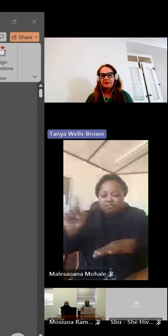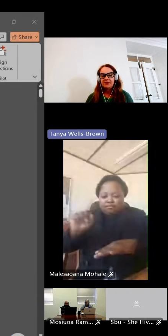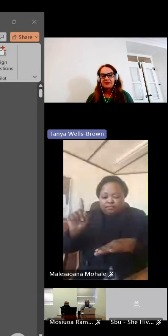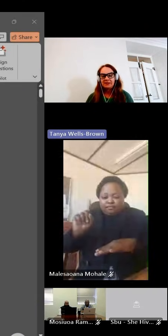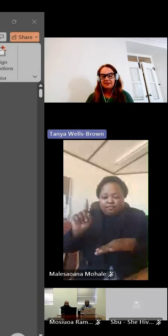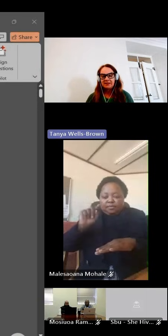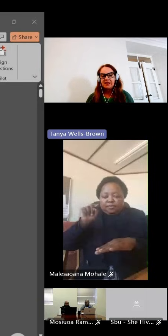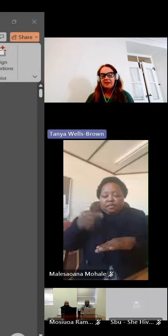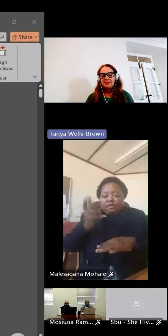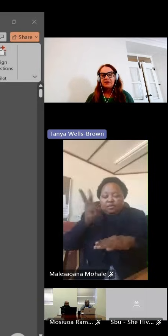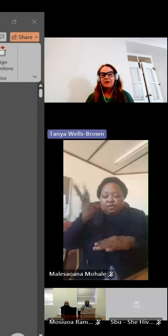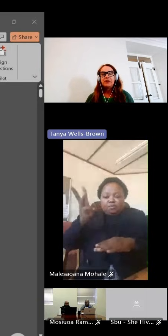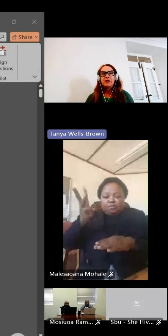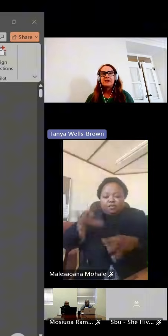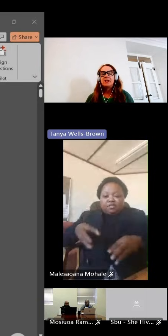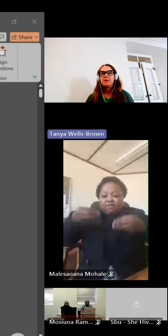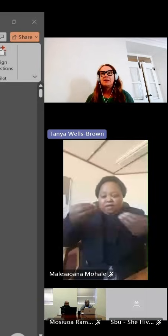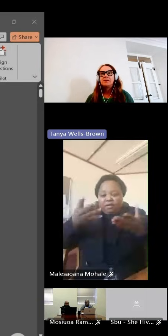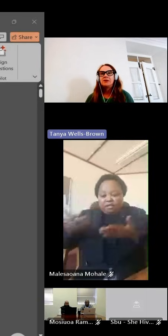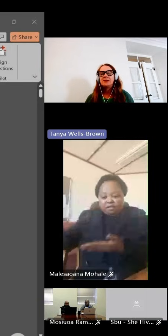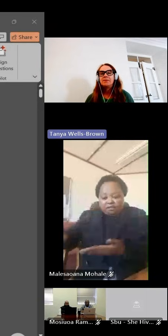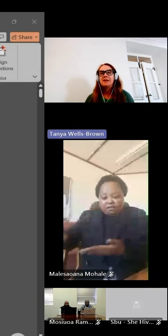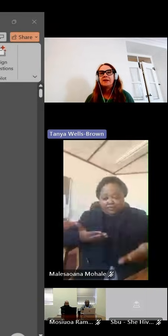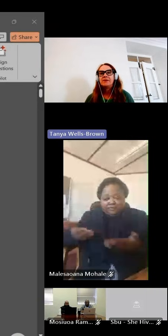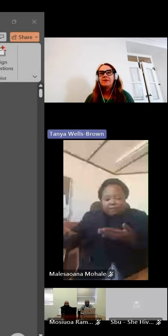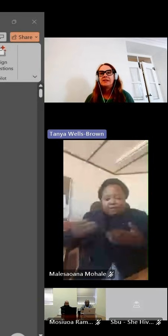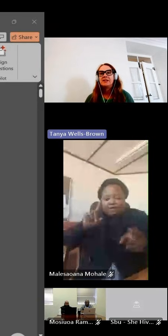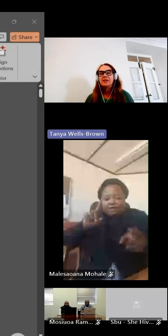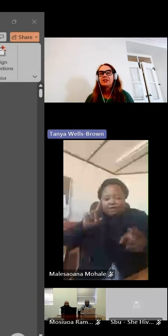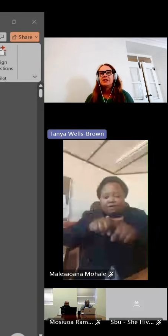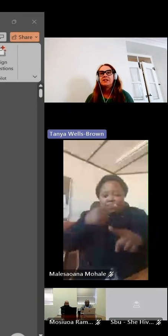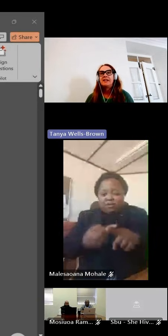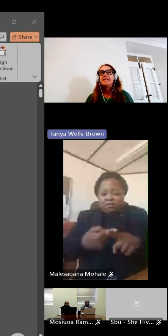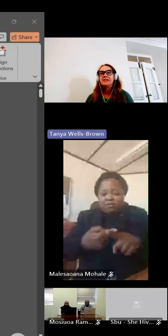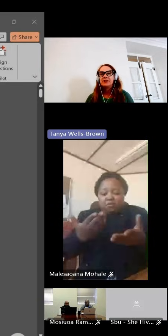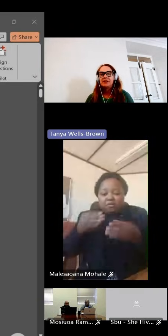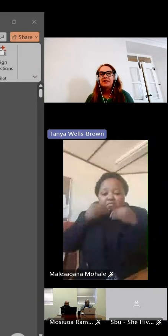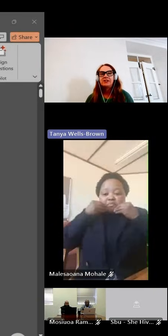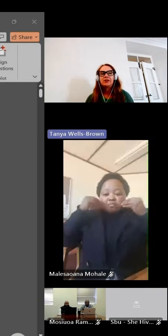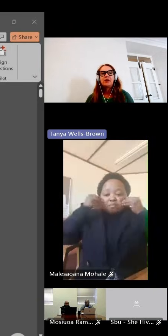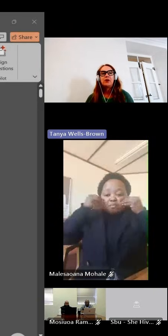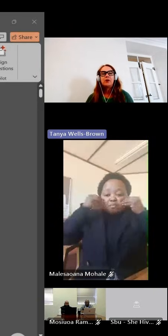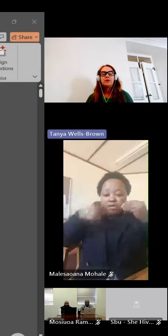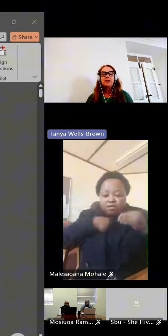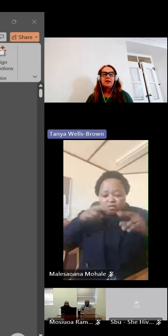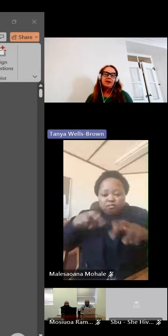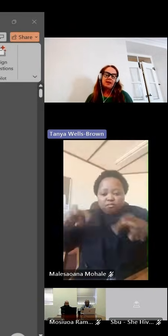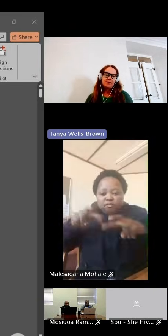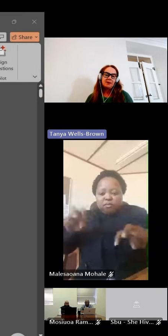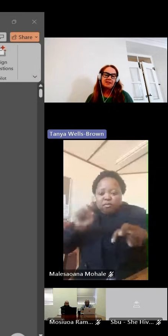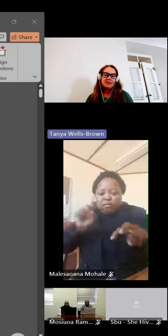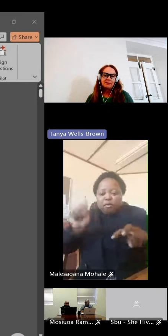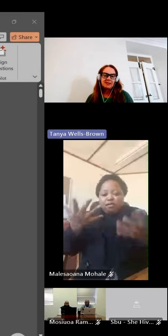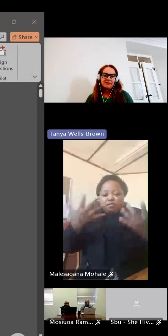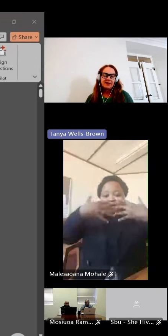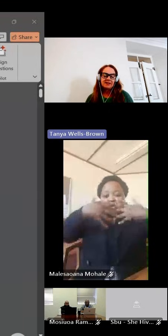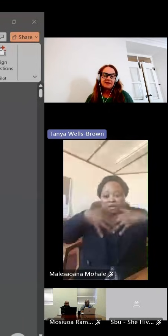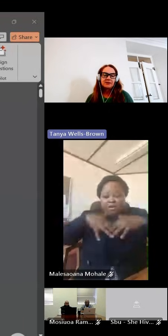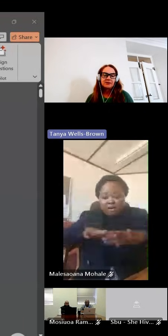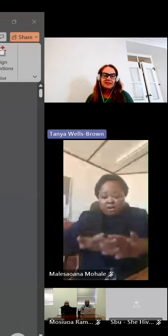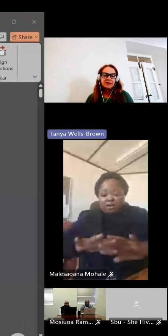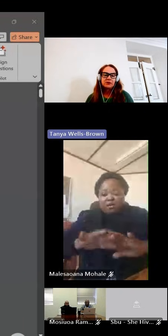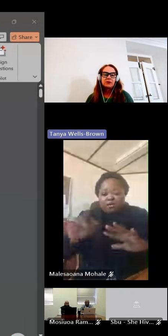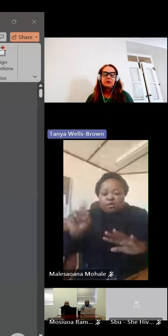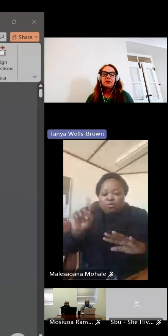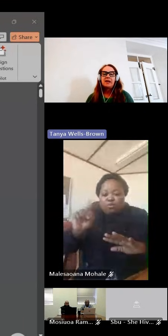delivering those services. So for example, in Mozambique, I researched the integration of a gender-based